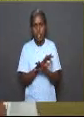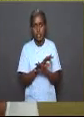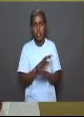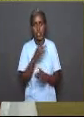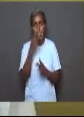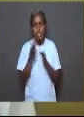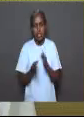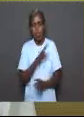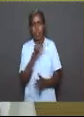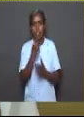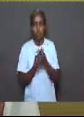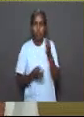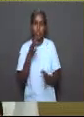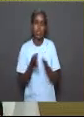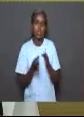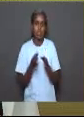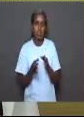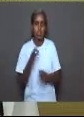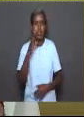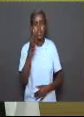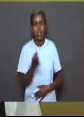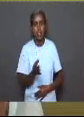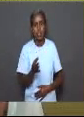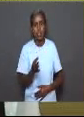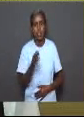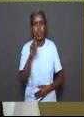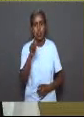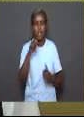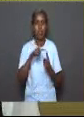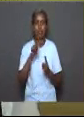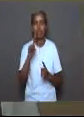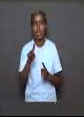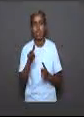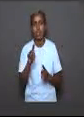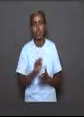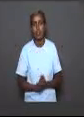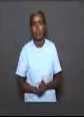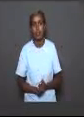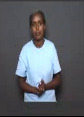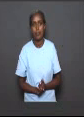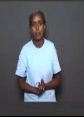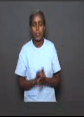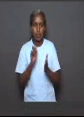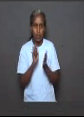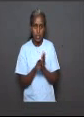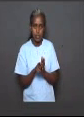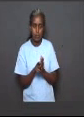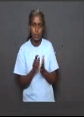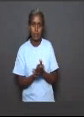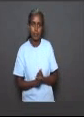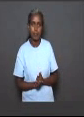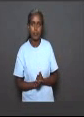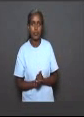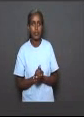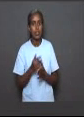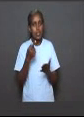and only if f is 1-to-1. For example,